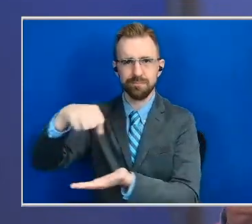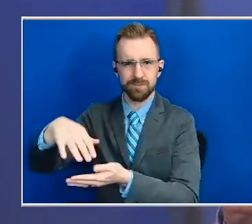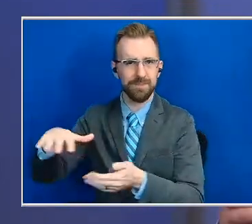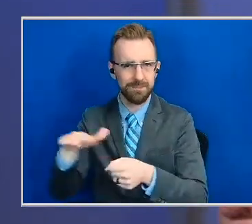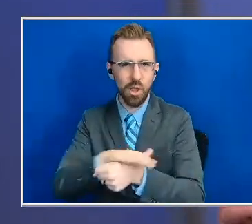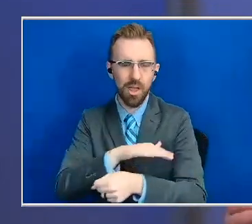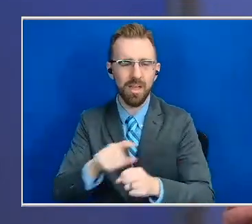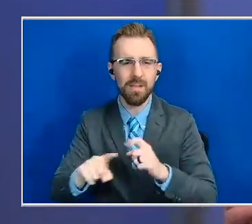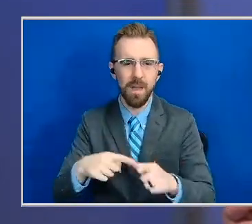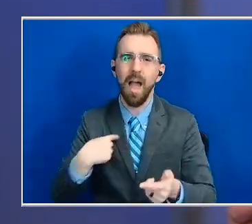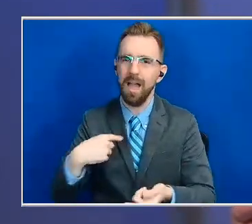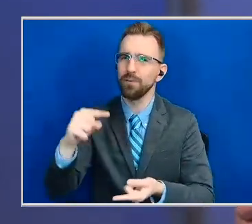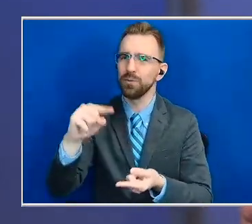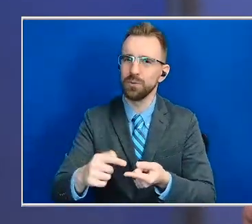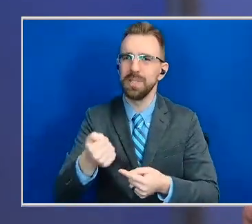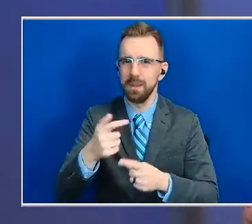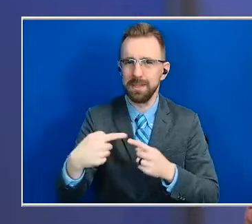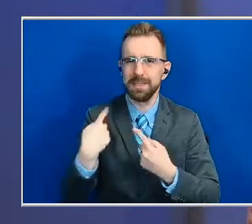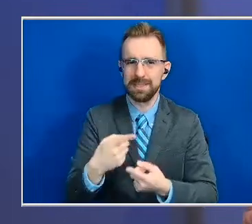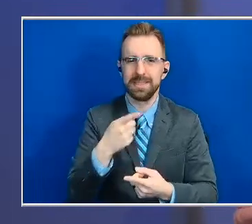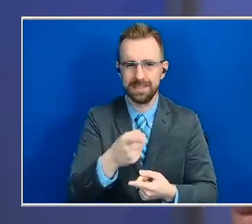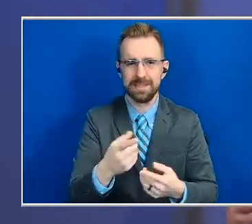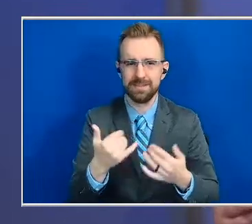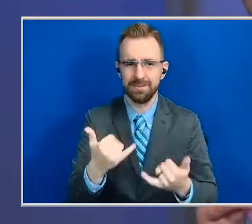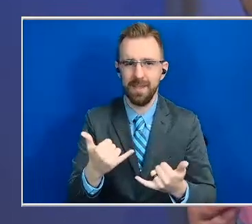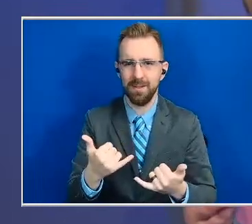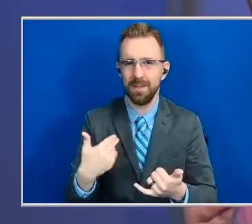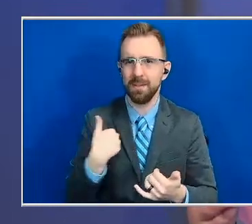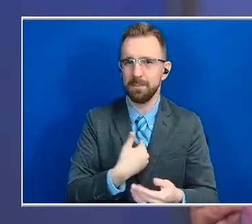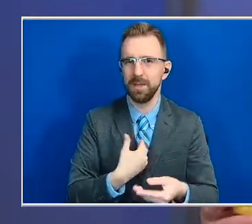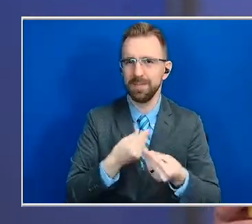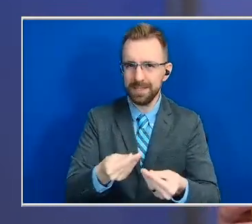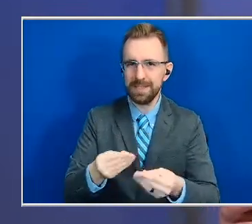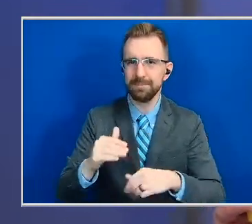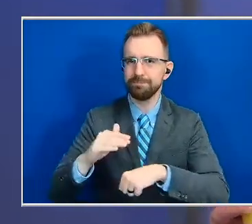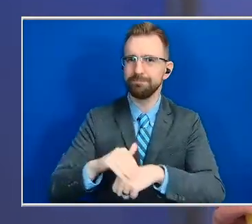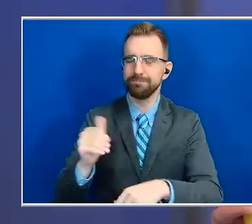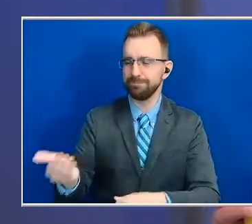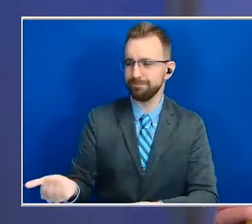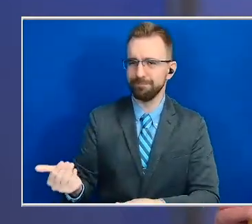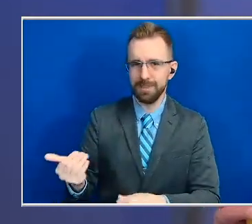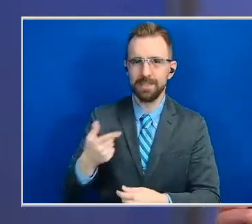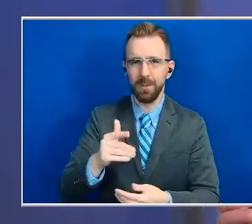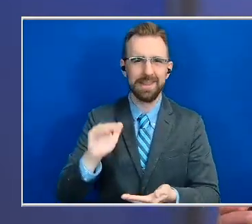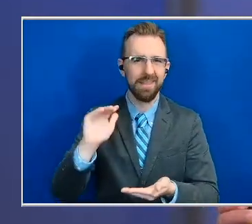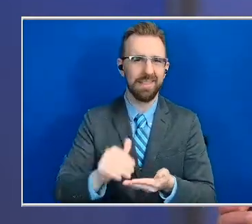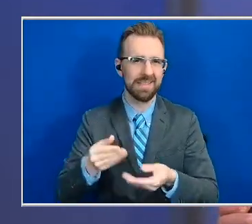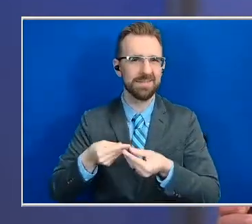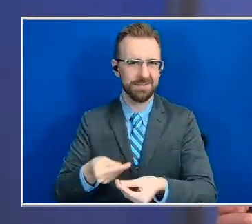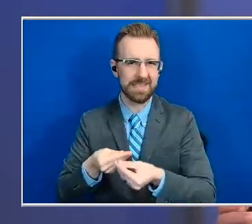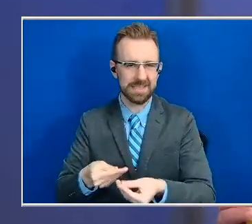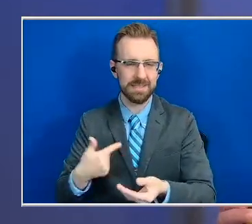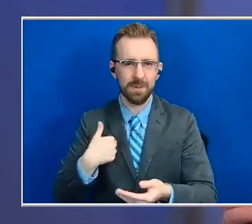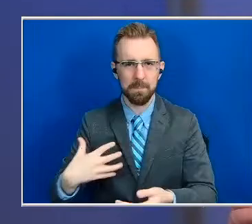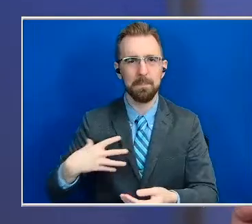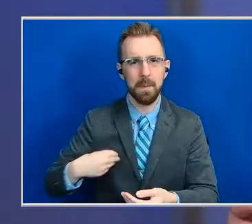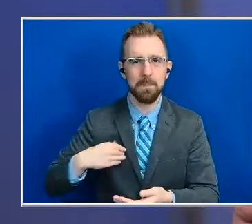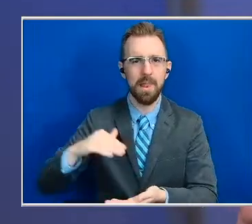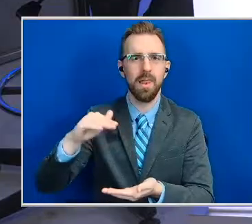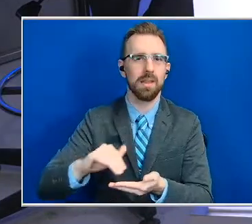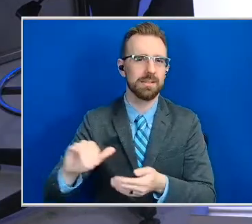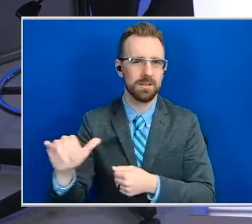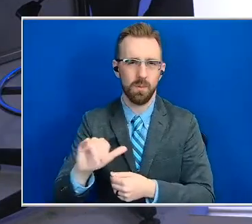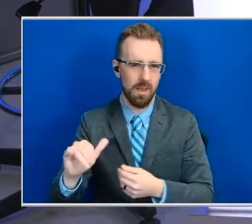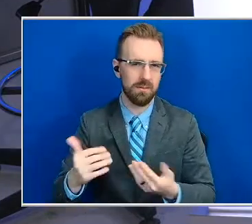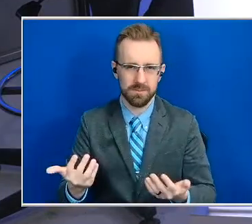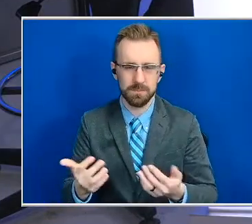a little bit since he is, breastfeeds on command, so he's breastfeeding less. So I'm pumping less too. Yeah. So